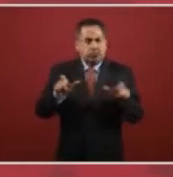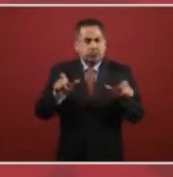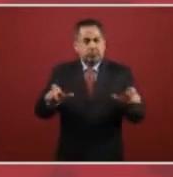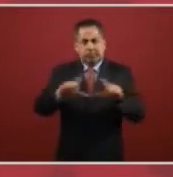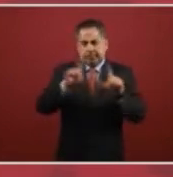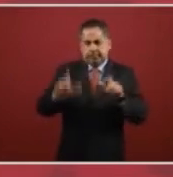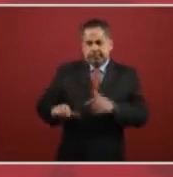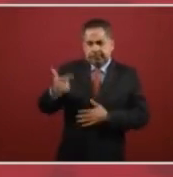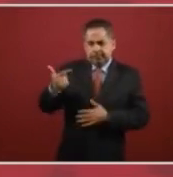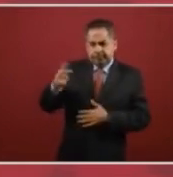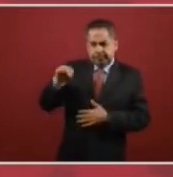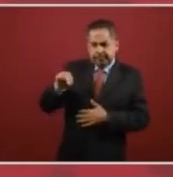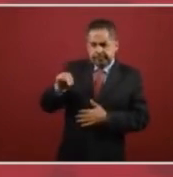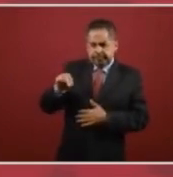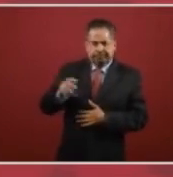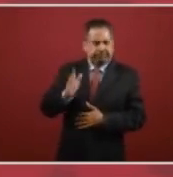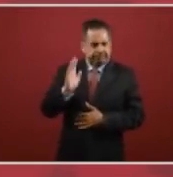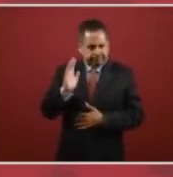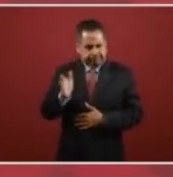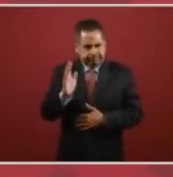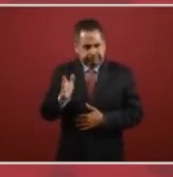the National Guard.